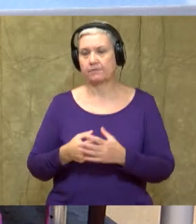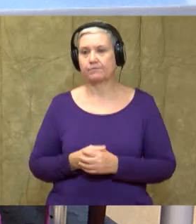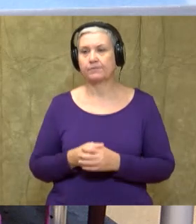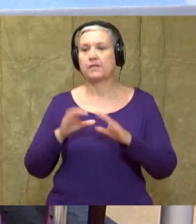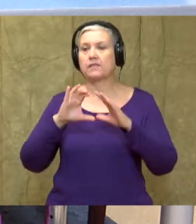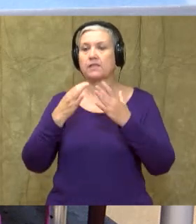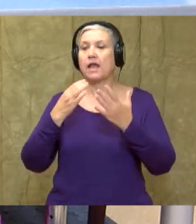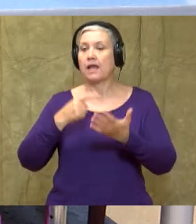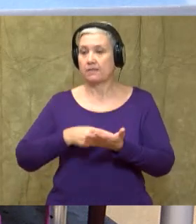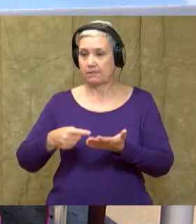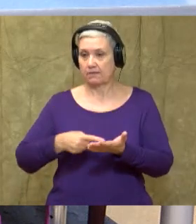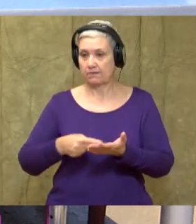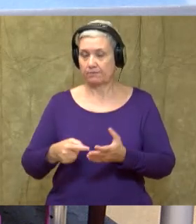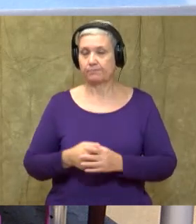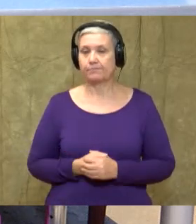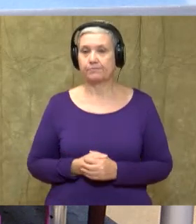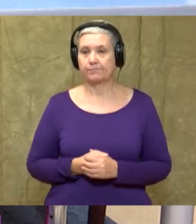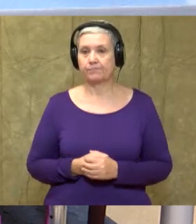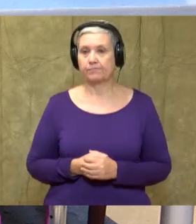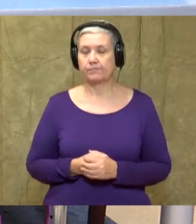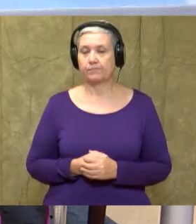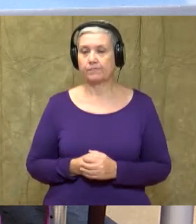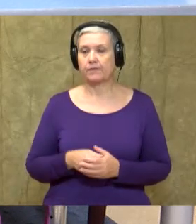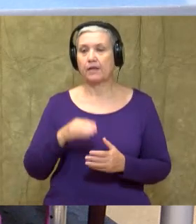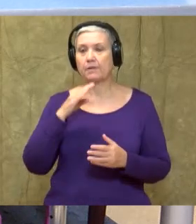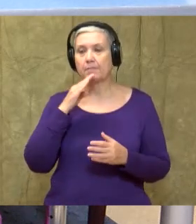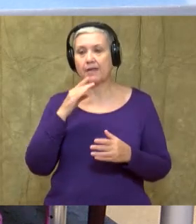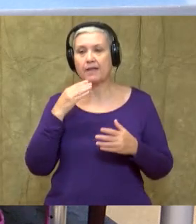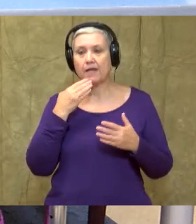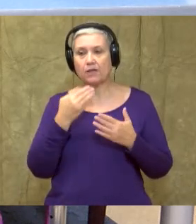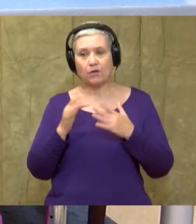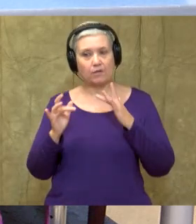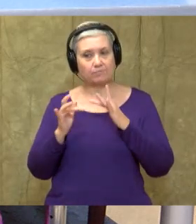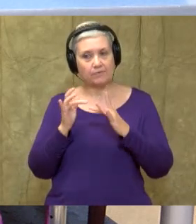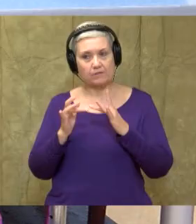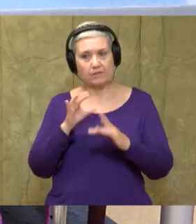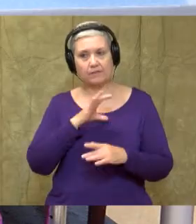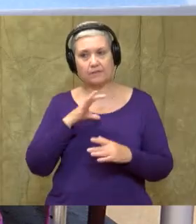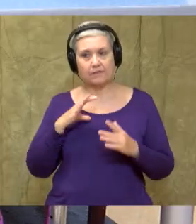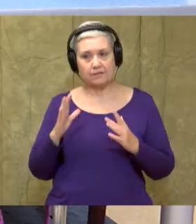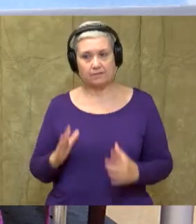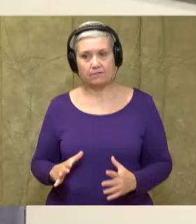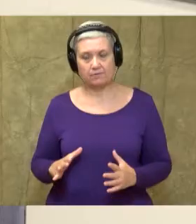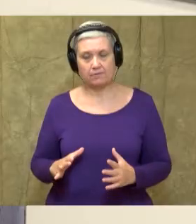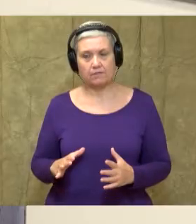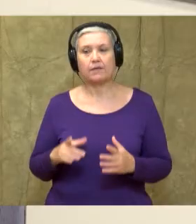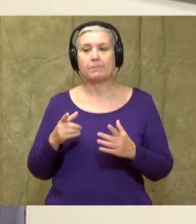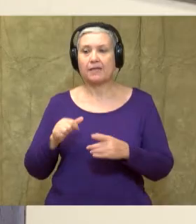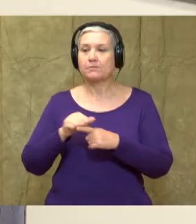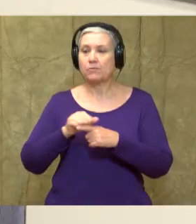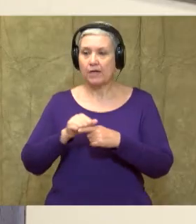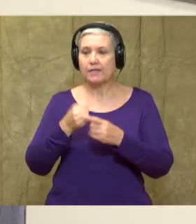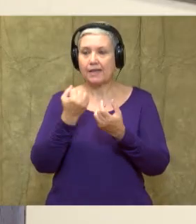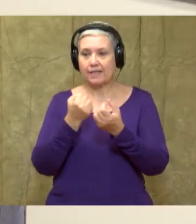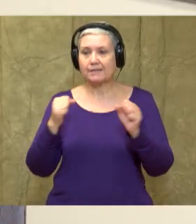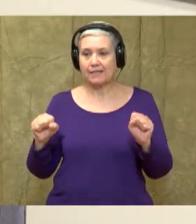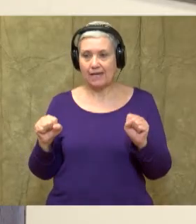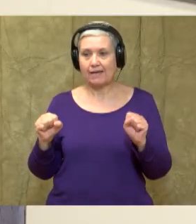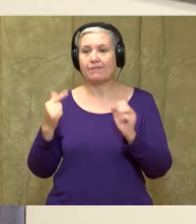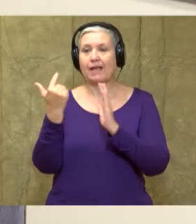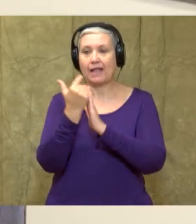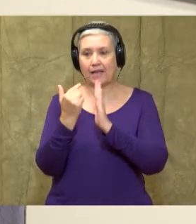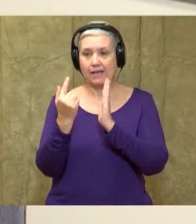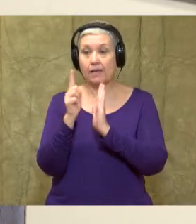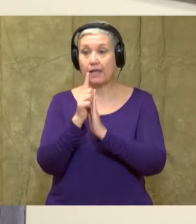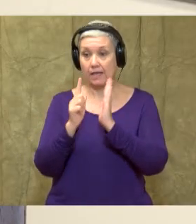Class discussion. Being a good digital citizen means to demonstrate and practice safe, responsible, and legal use